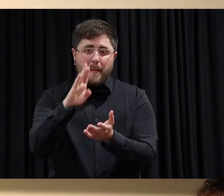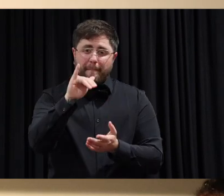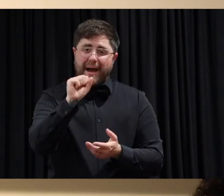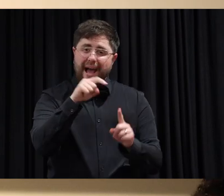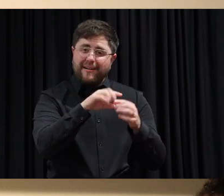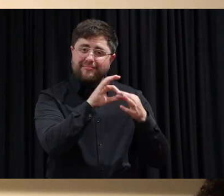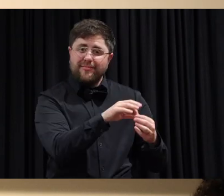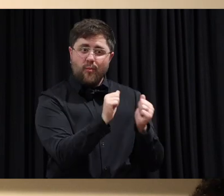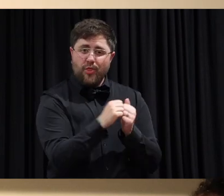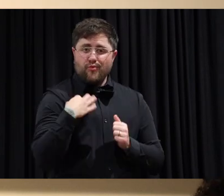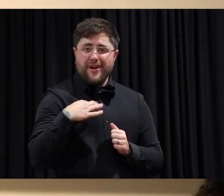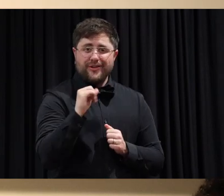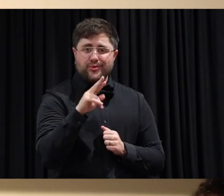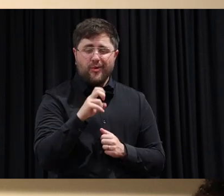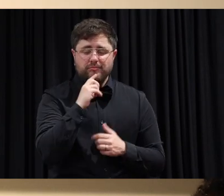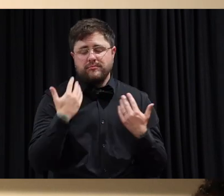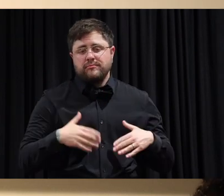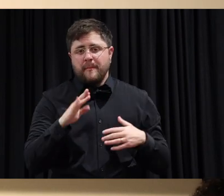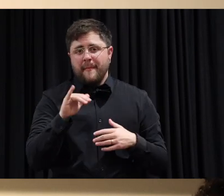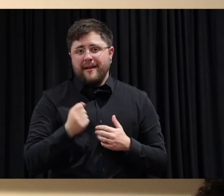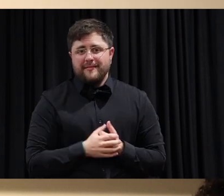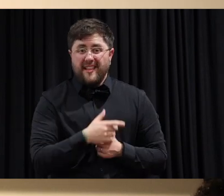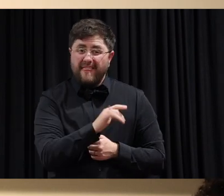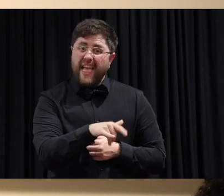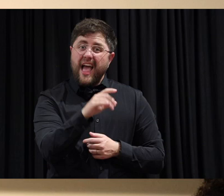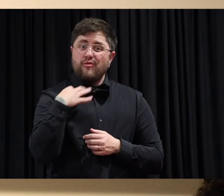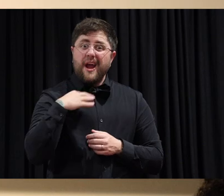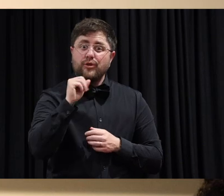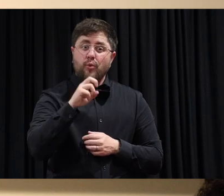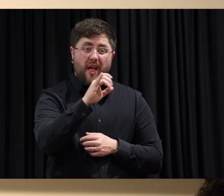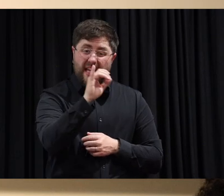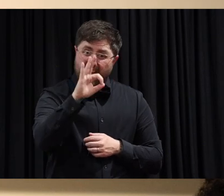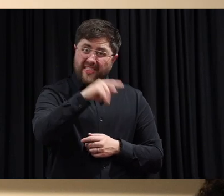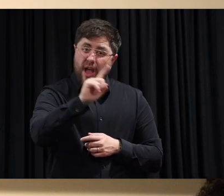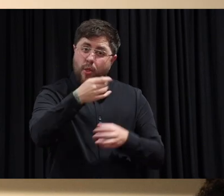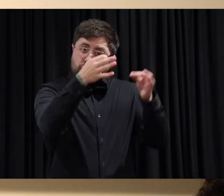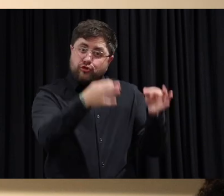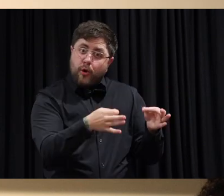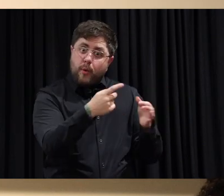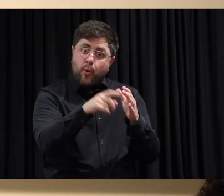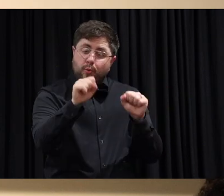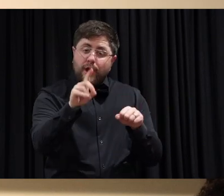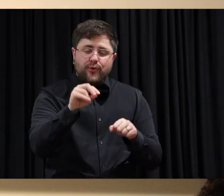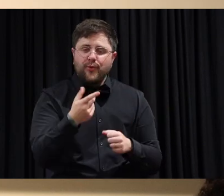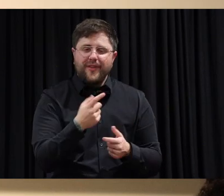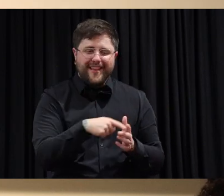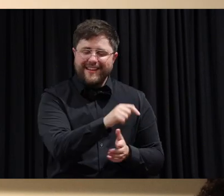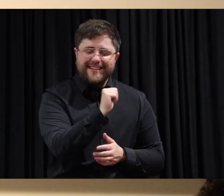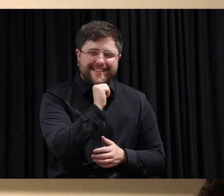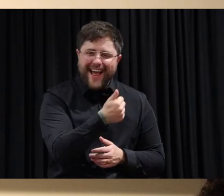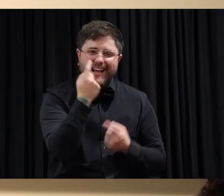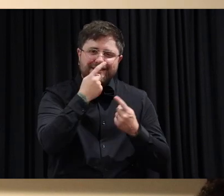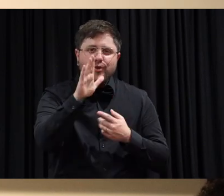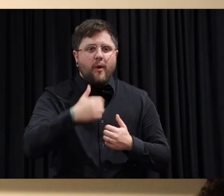bias in that three-digit score, right? Distilling a person down to three numbers doesn't always take into account what their journey is, what their